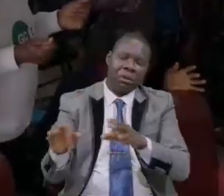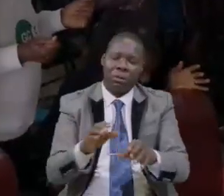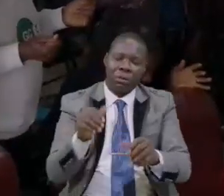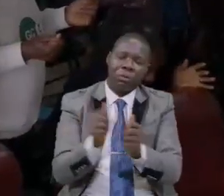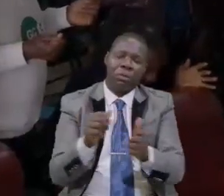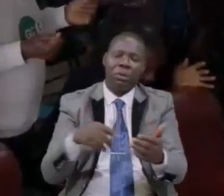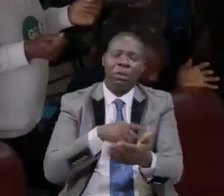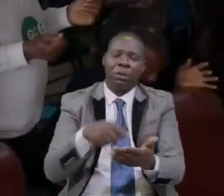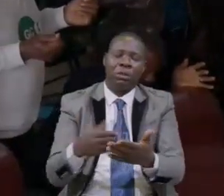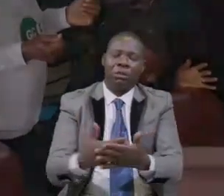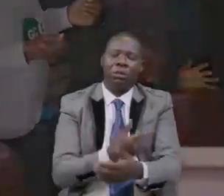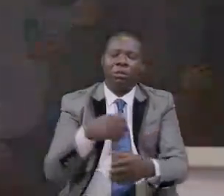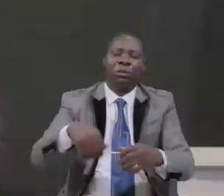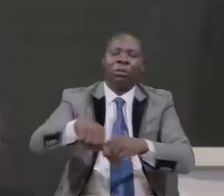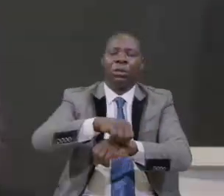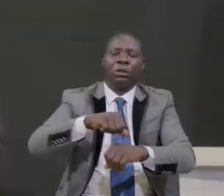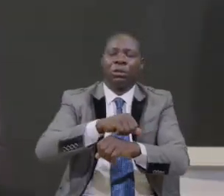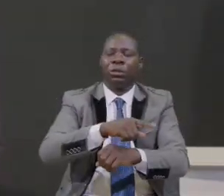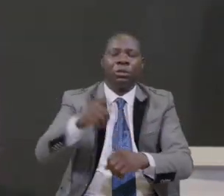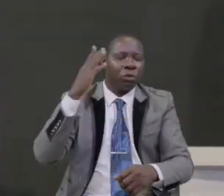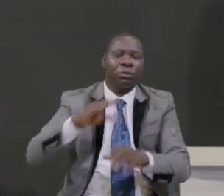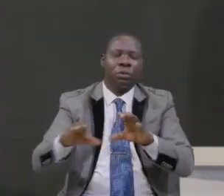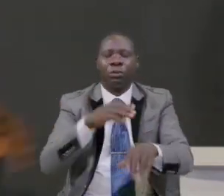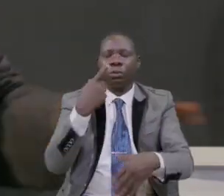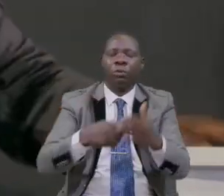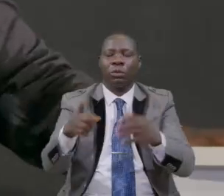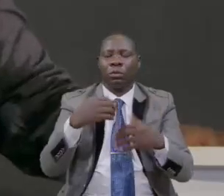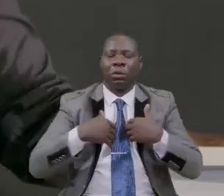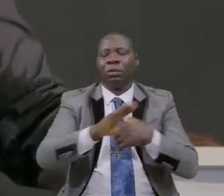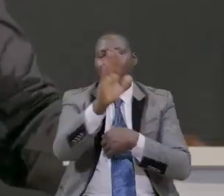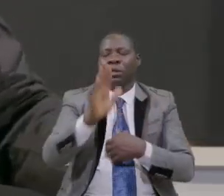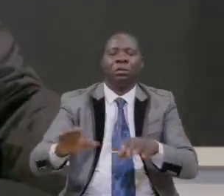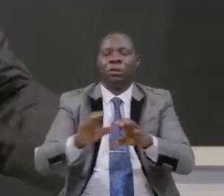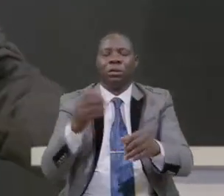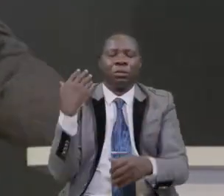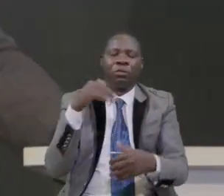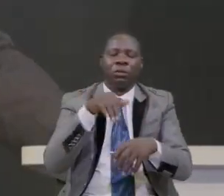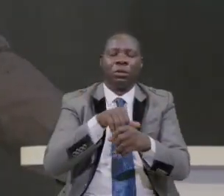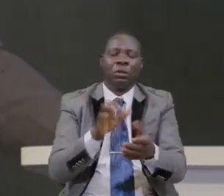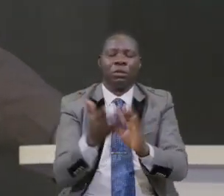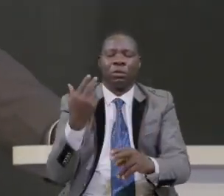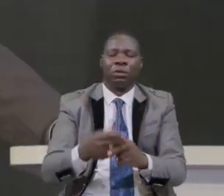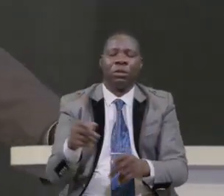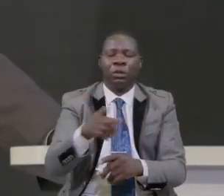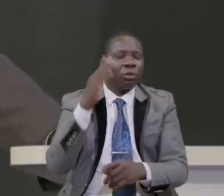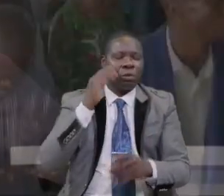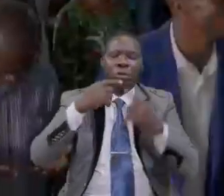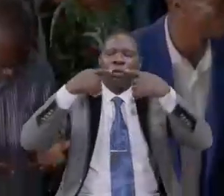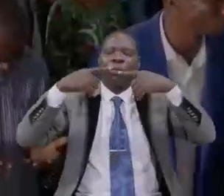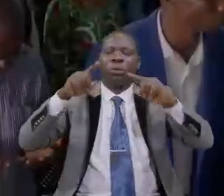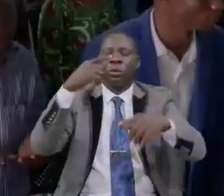You will do what you have never done. Yeah. You proclaim what you have never